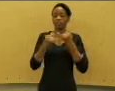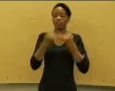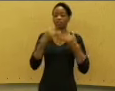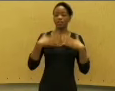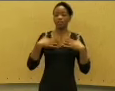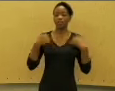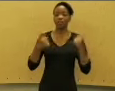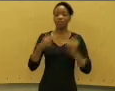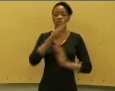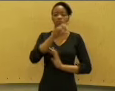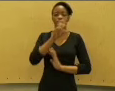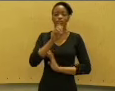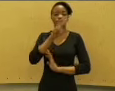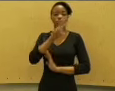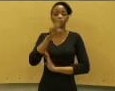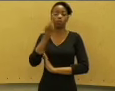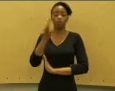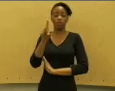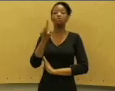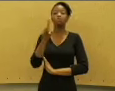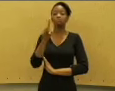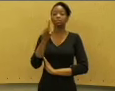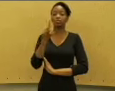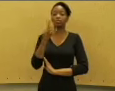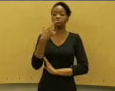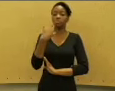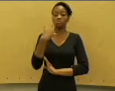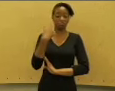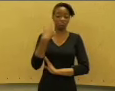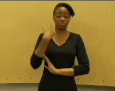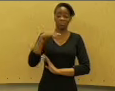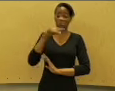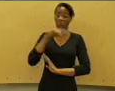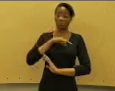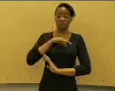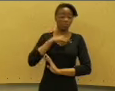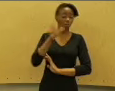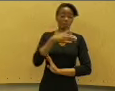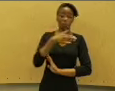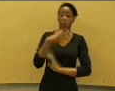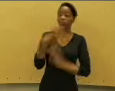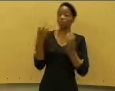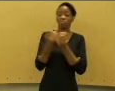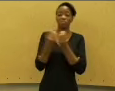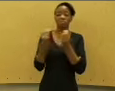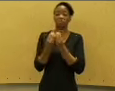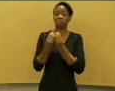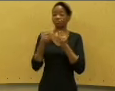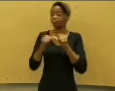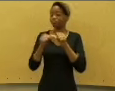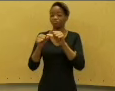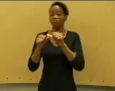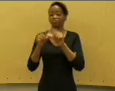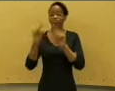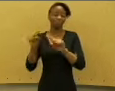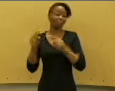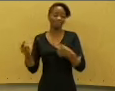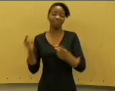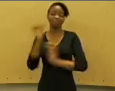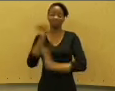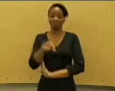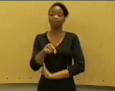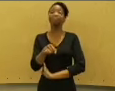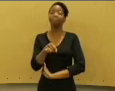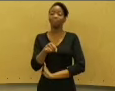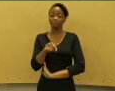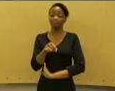2021 declaration was nothing without us, you know. Nothing about us without us. So don't